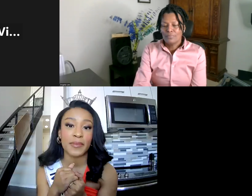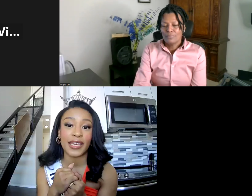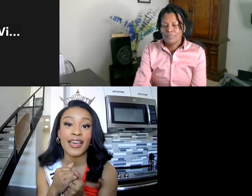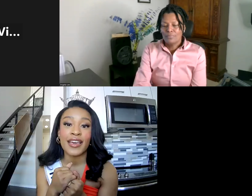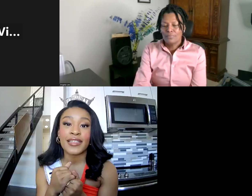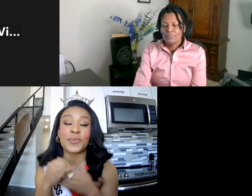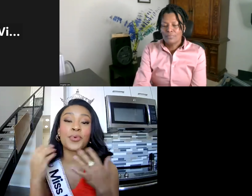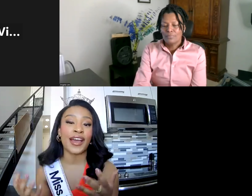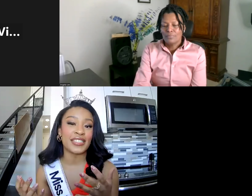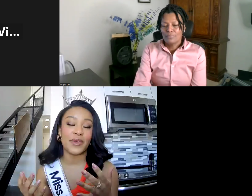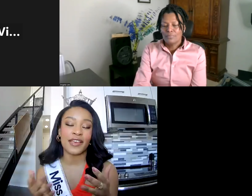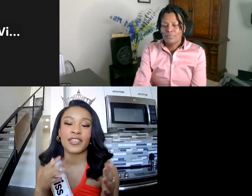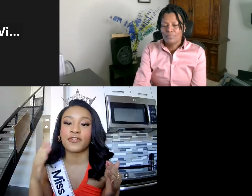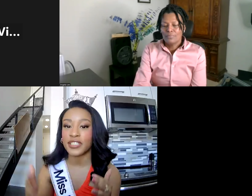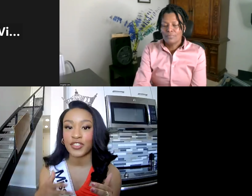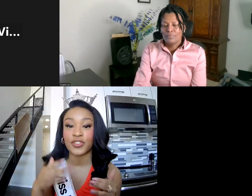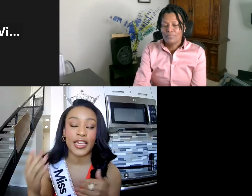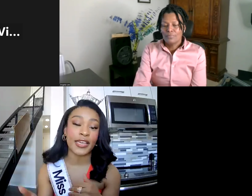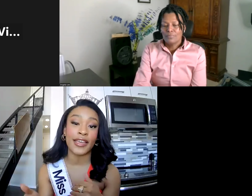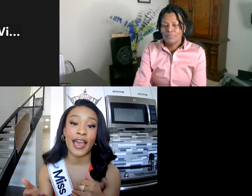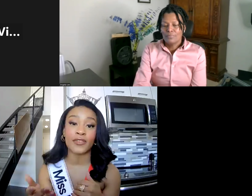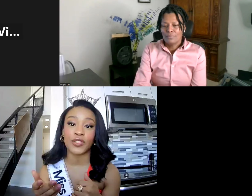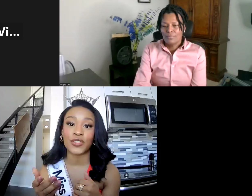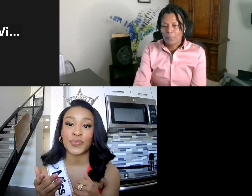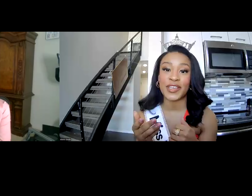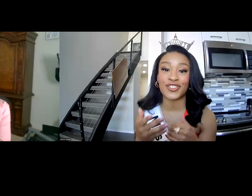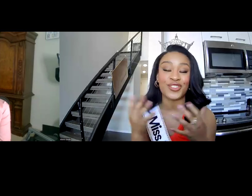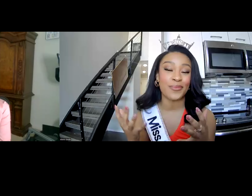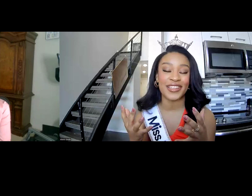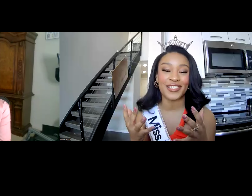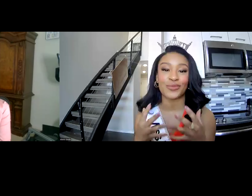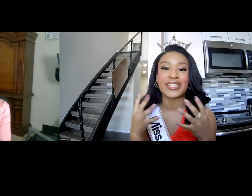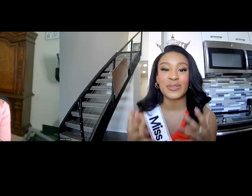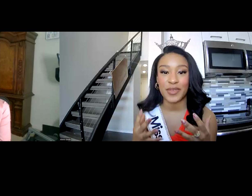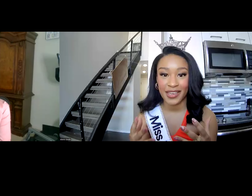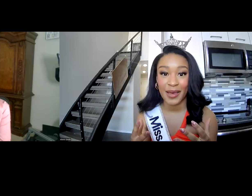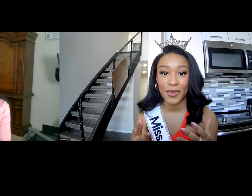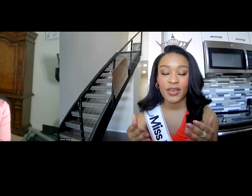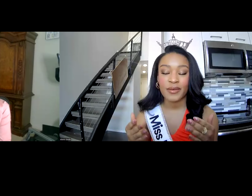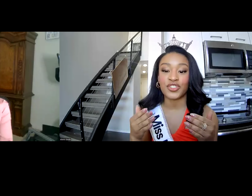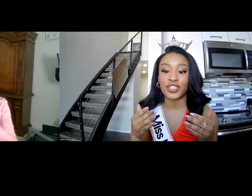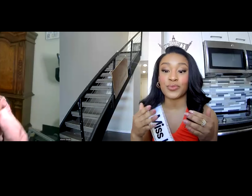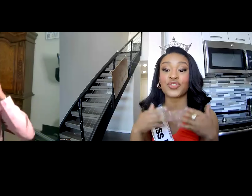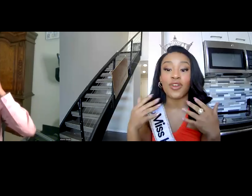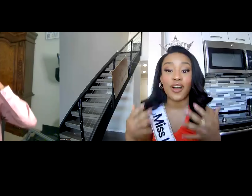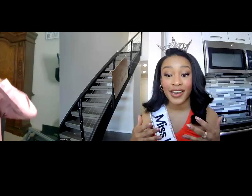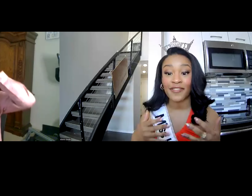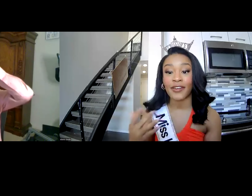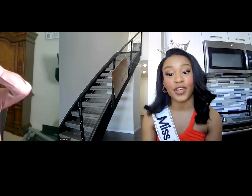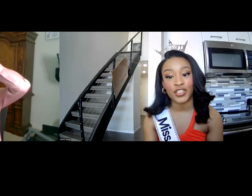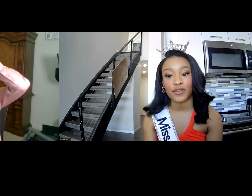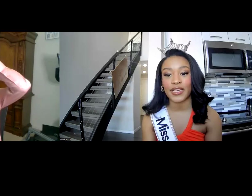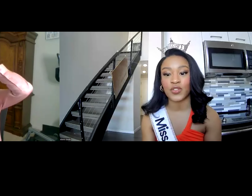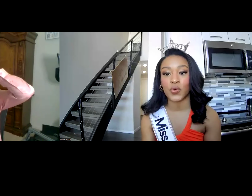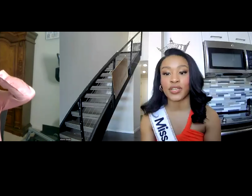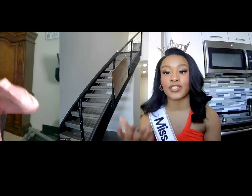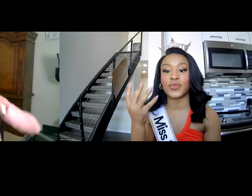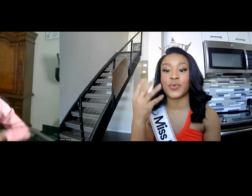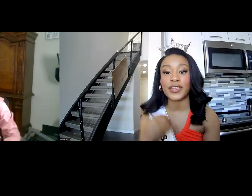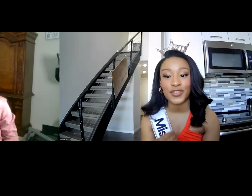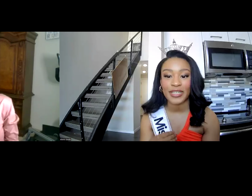came up to me surprised many of the different teachers and counselors because she's someone that doesn't really speak up. But she was strong enough after I shared